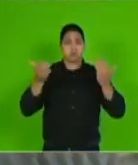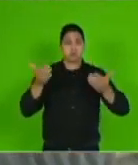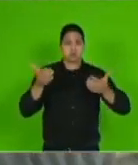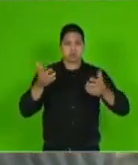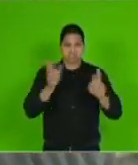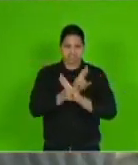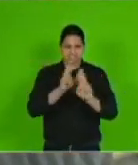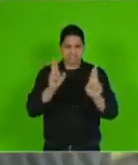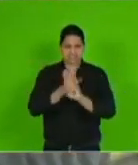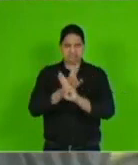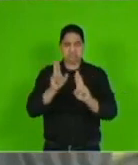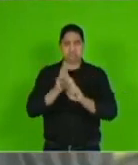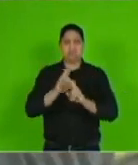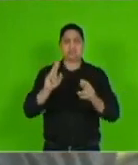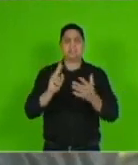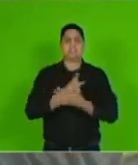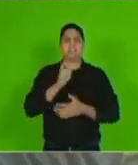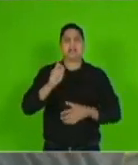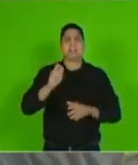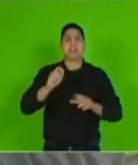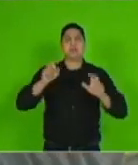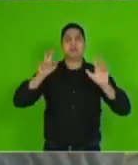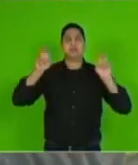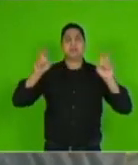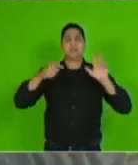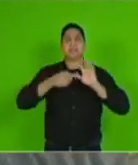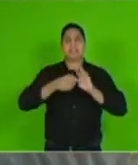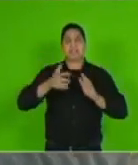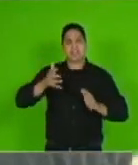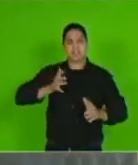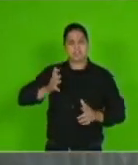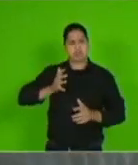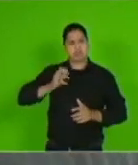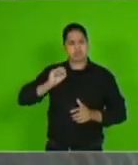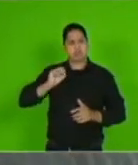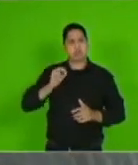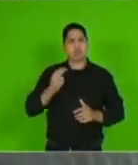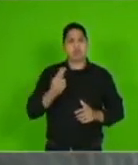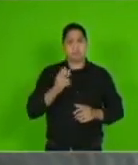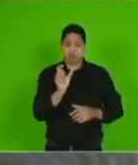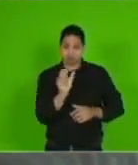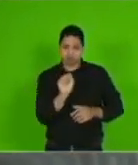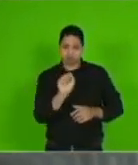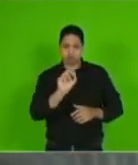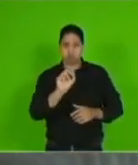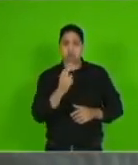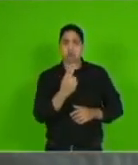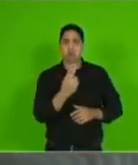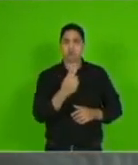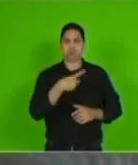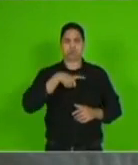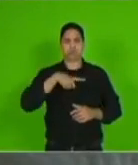the comparison for these two texts, there's the expression, "I am rich,